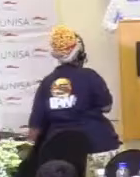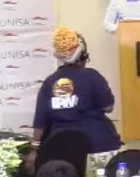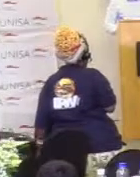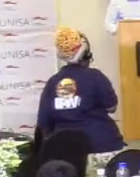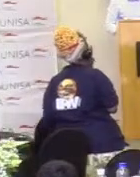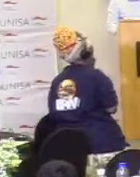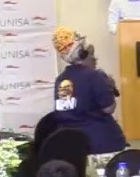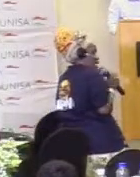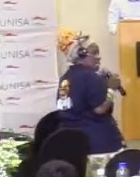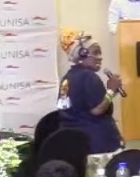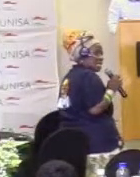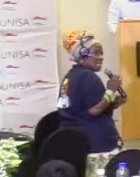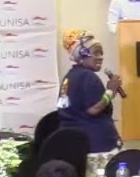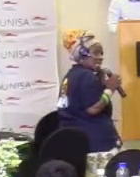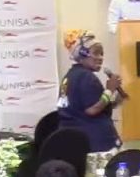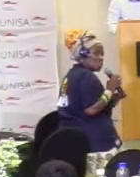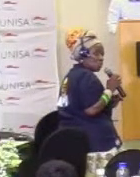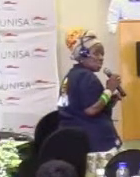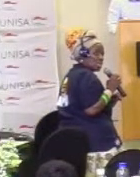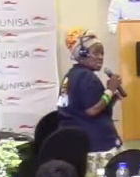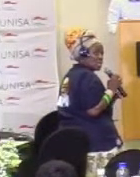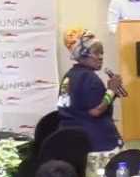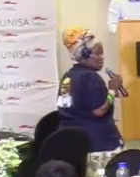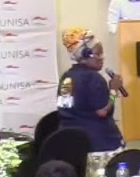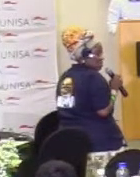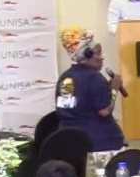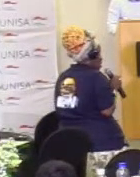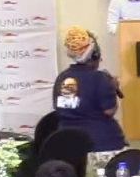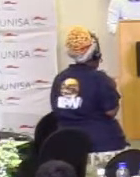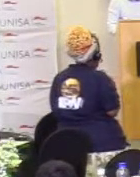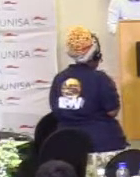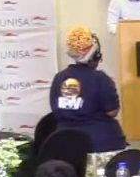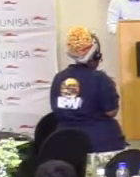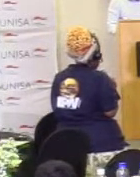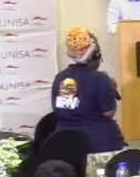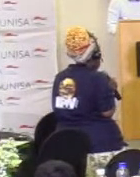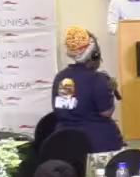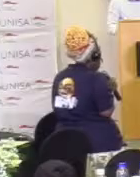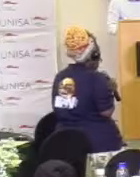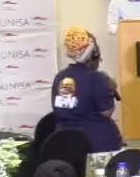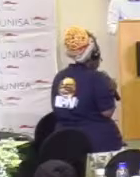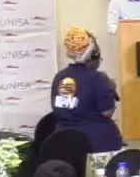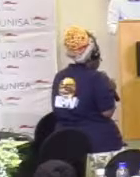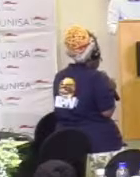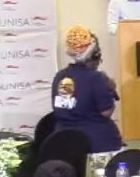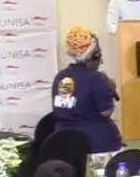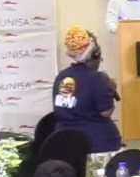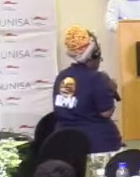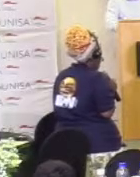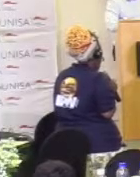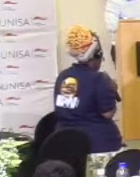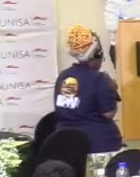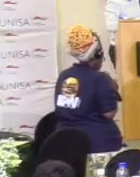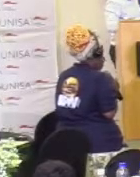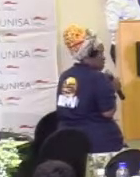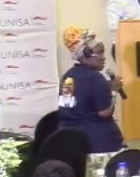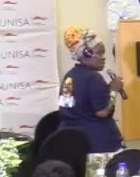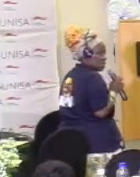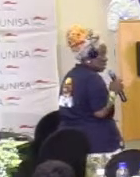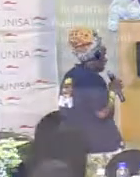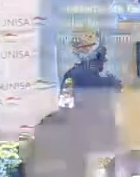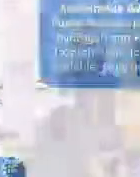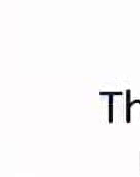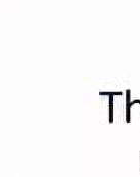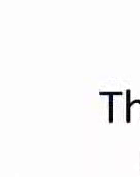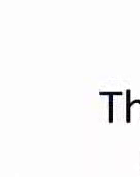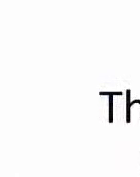appreciate. The last slide, the last bullet, because I would want to know the context of the but.